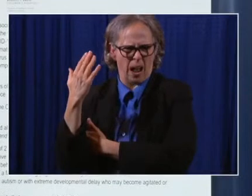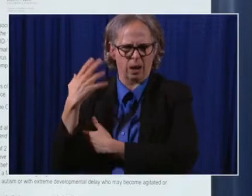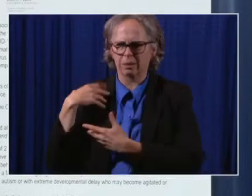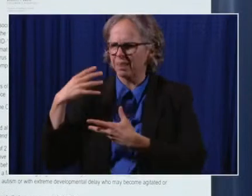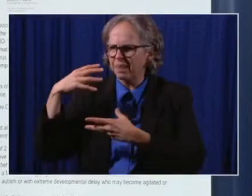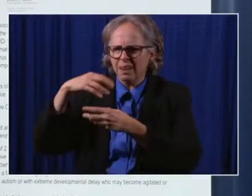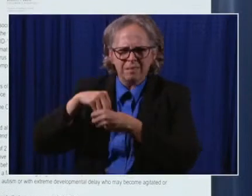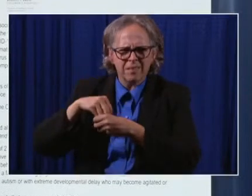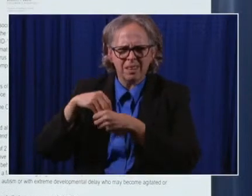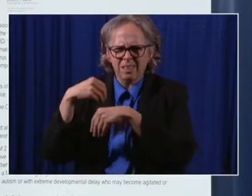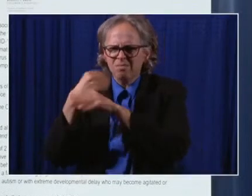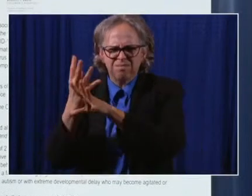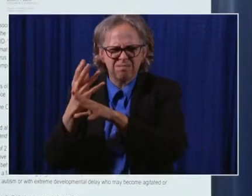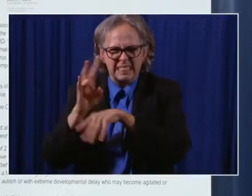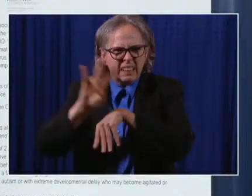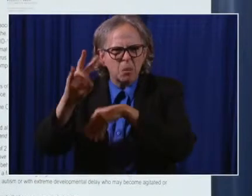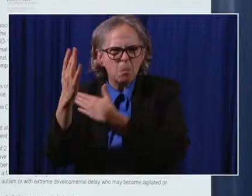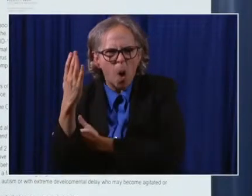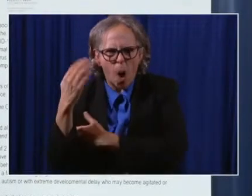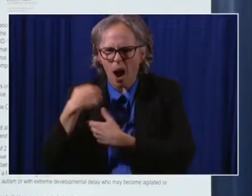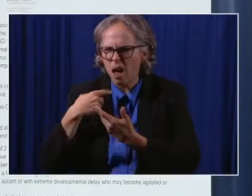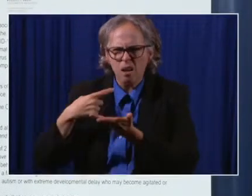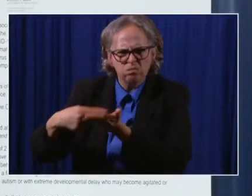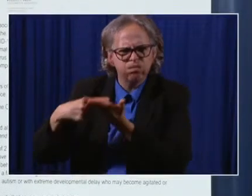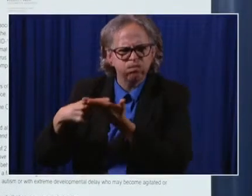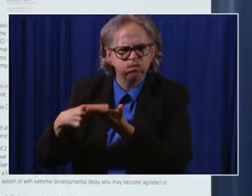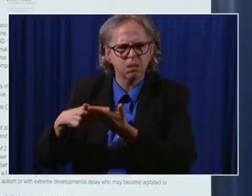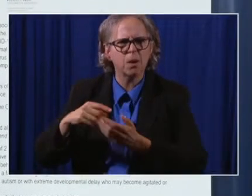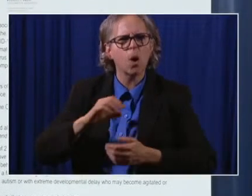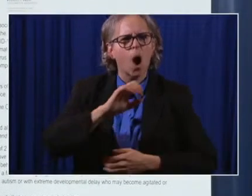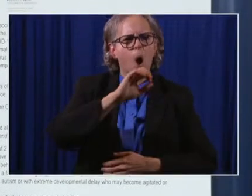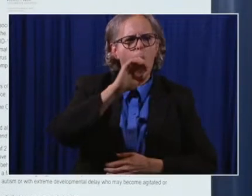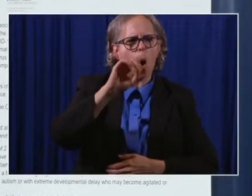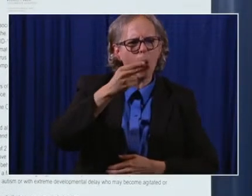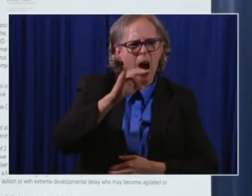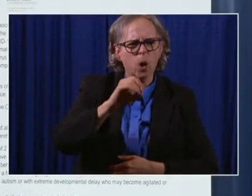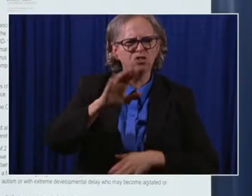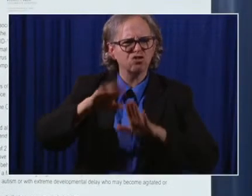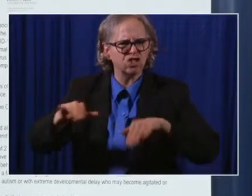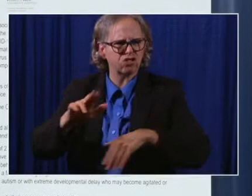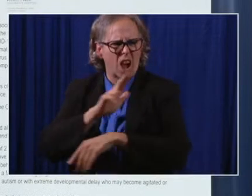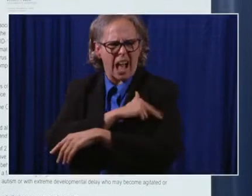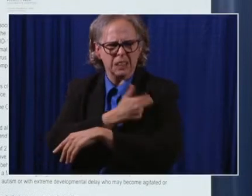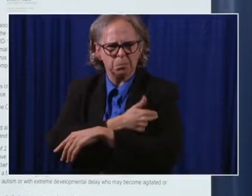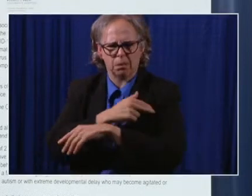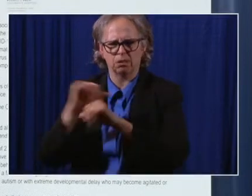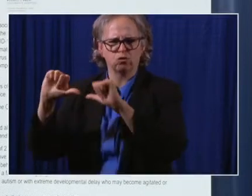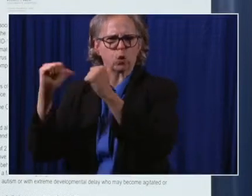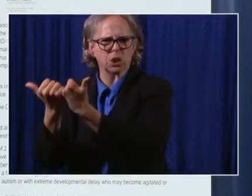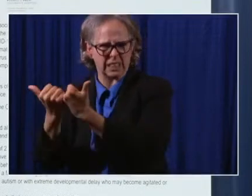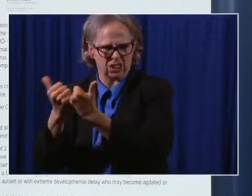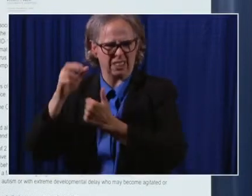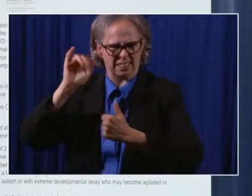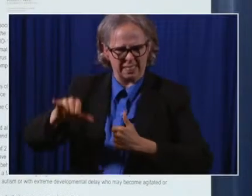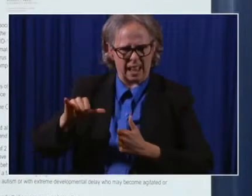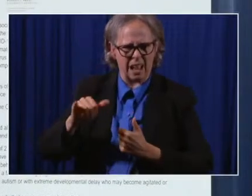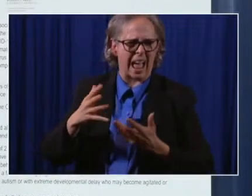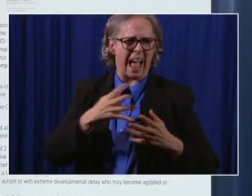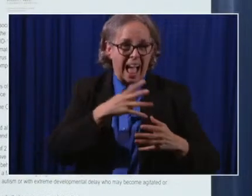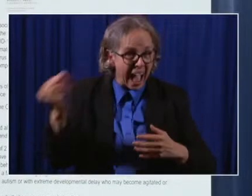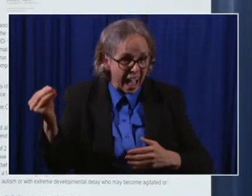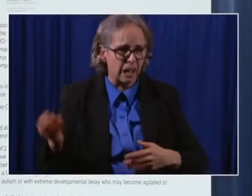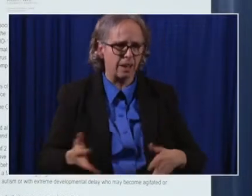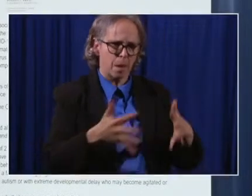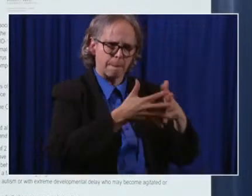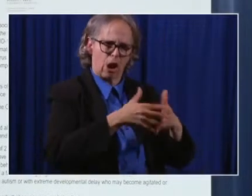call. The Ohio Children's Hospital Association and the Ohio chapter of the American Academy of Pediatrics jointly now